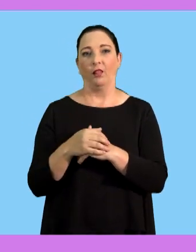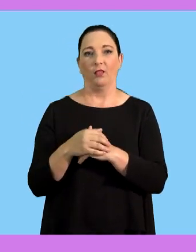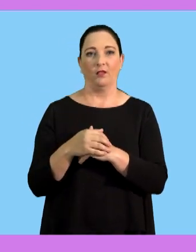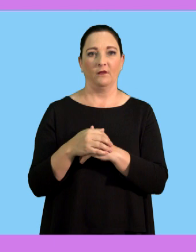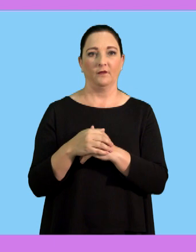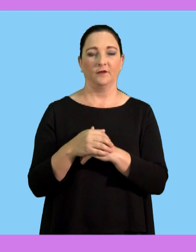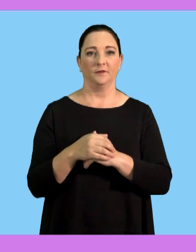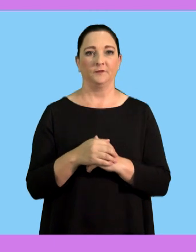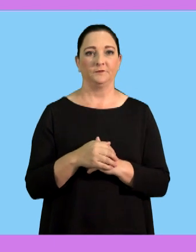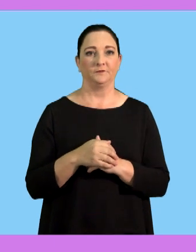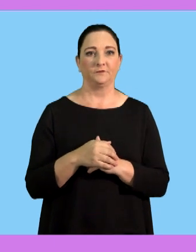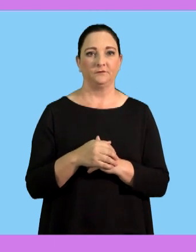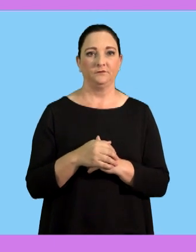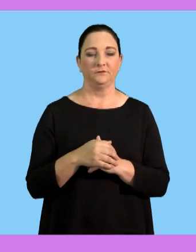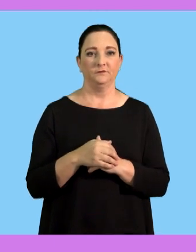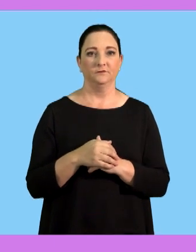Right,